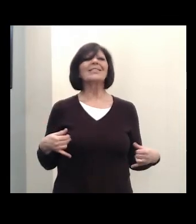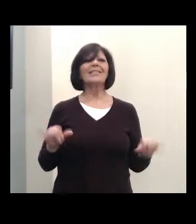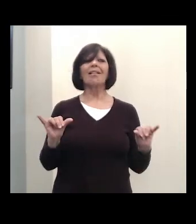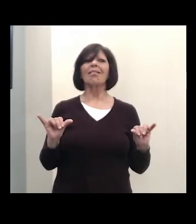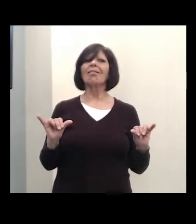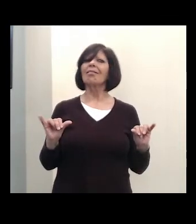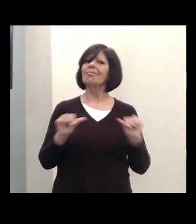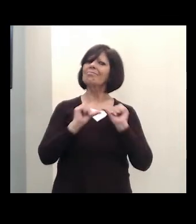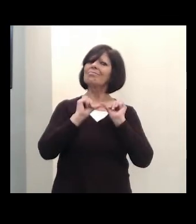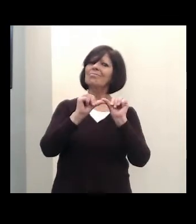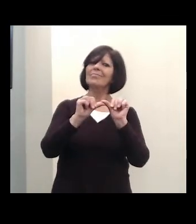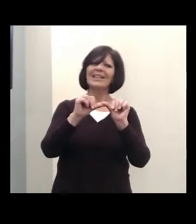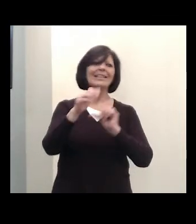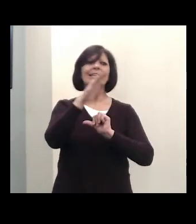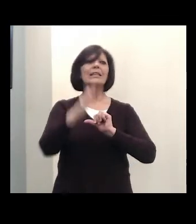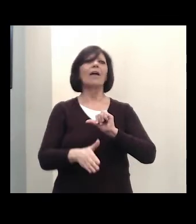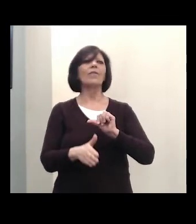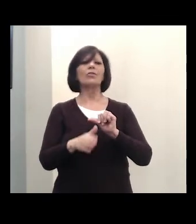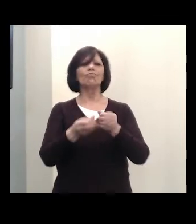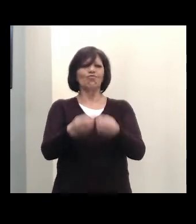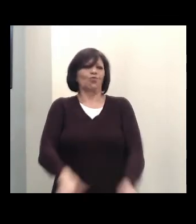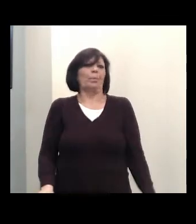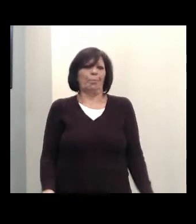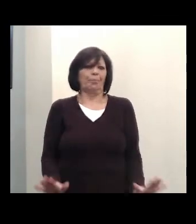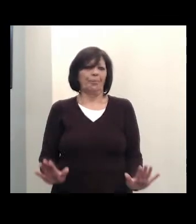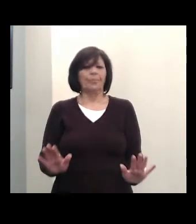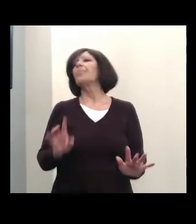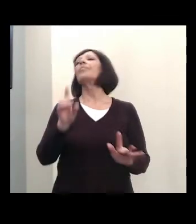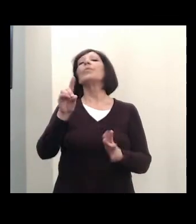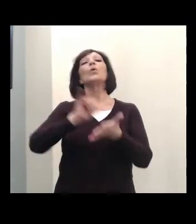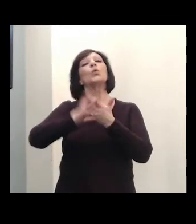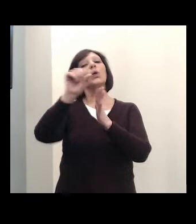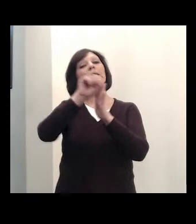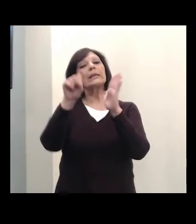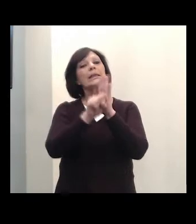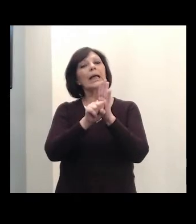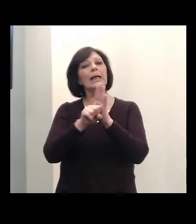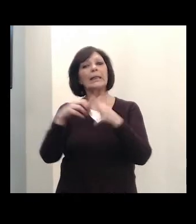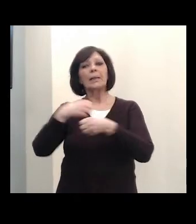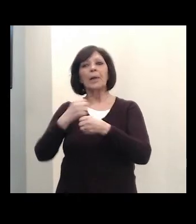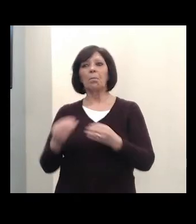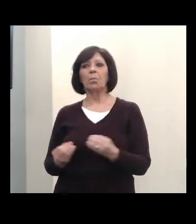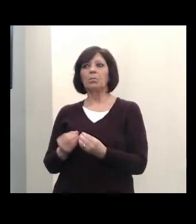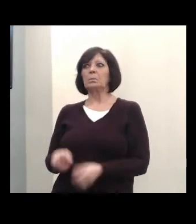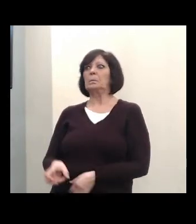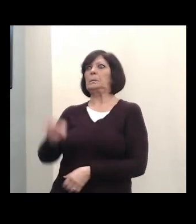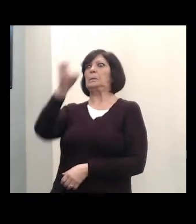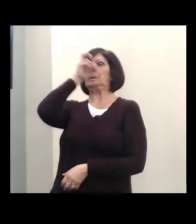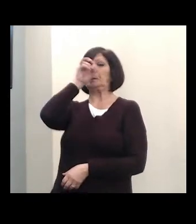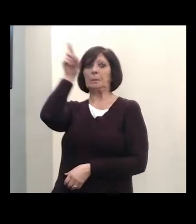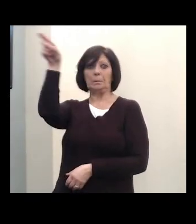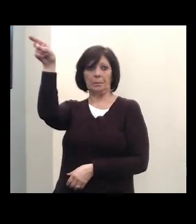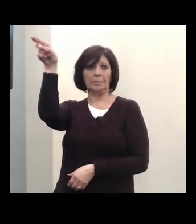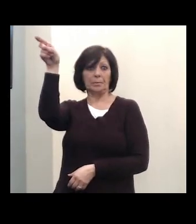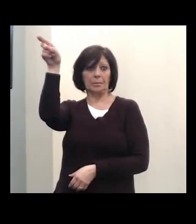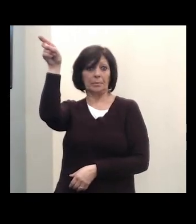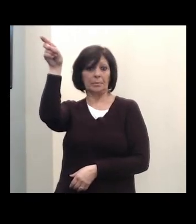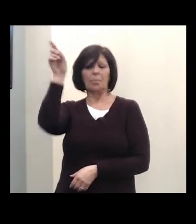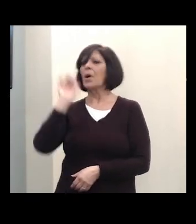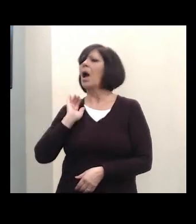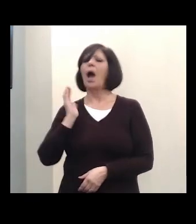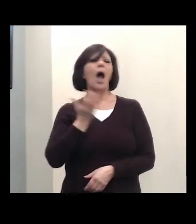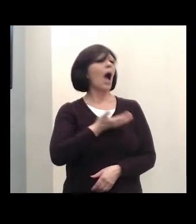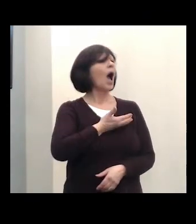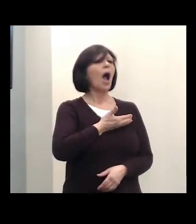has never gone out of effect. New York State created a stricter mask mandate, but our original